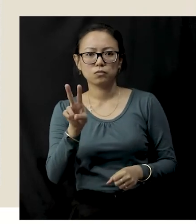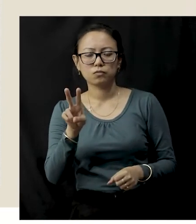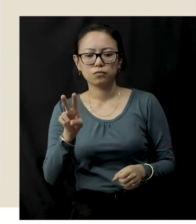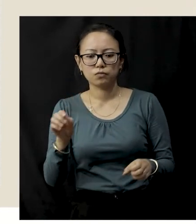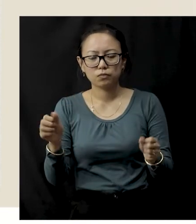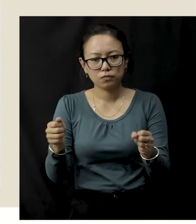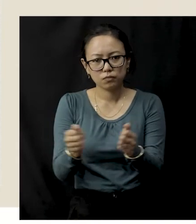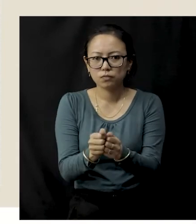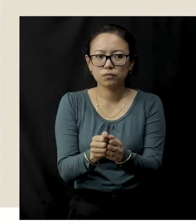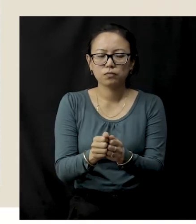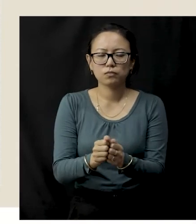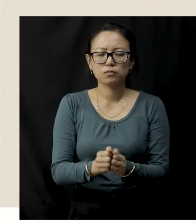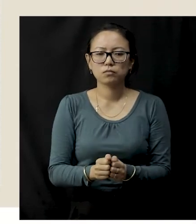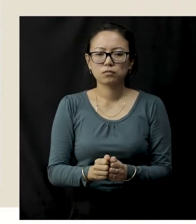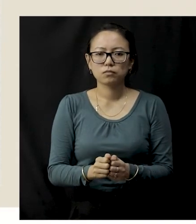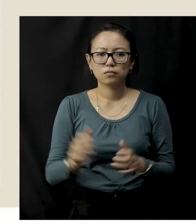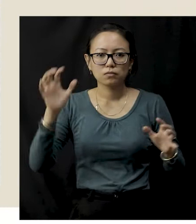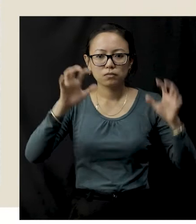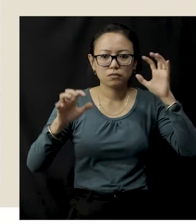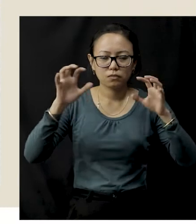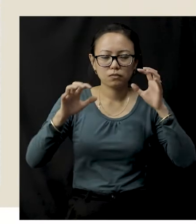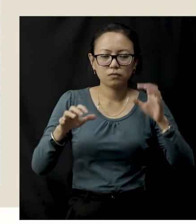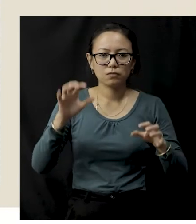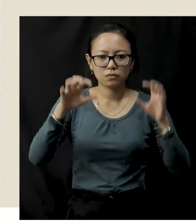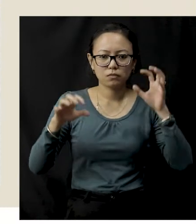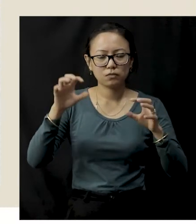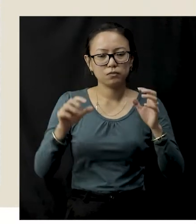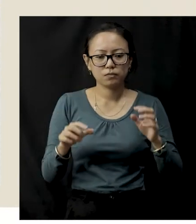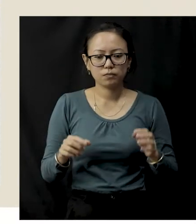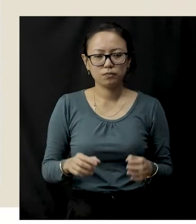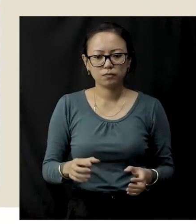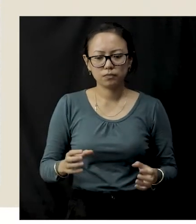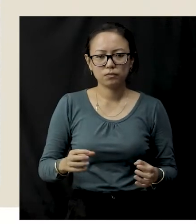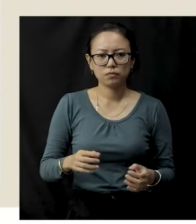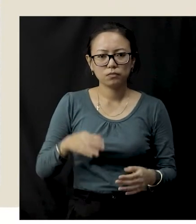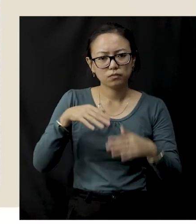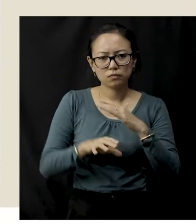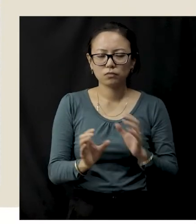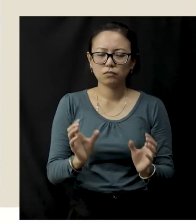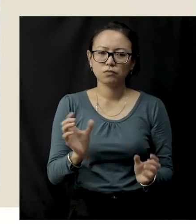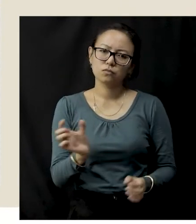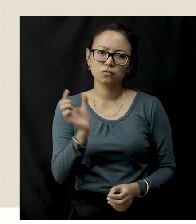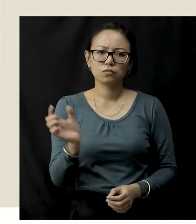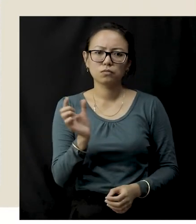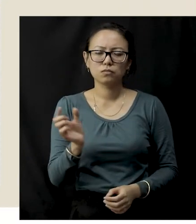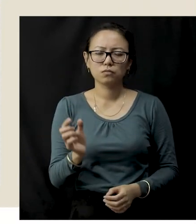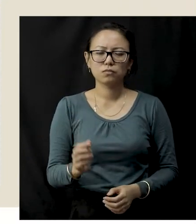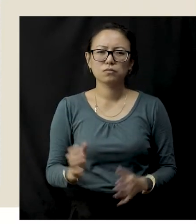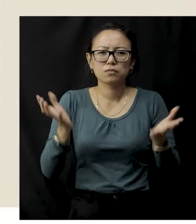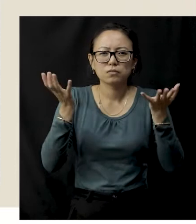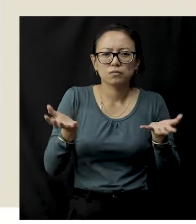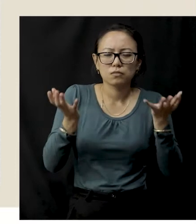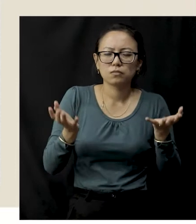an animal and it was pulled, and with the help of that they carried some heavy things, or they